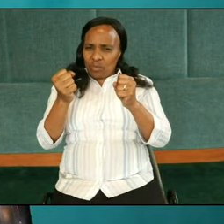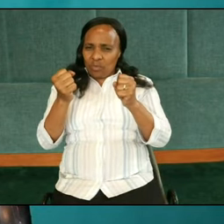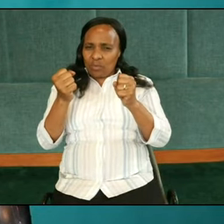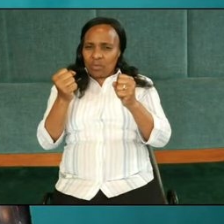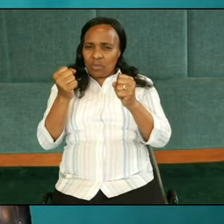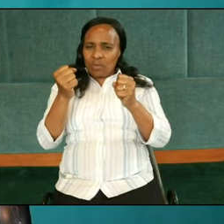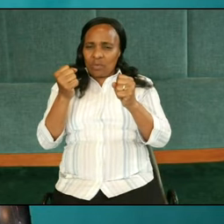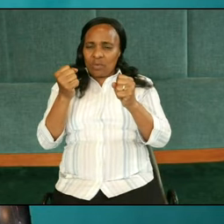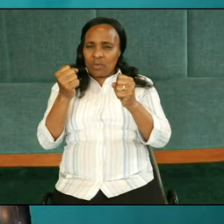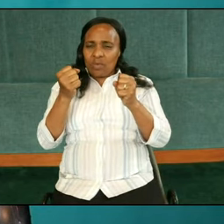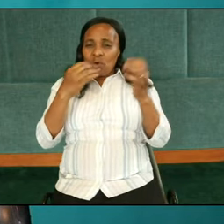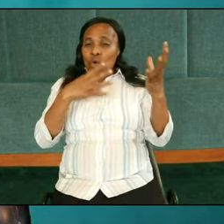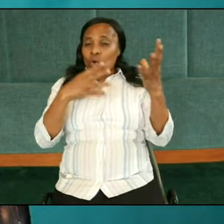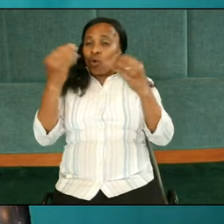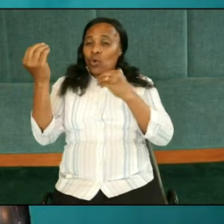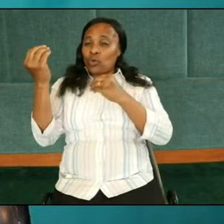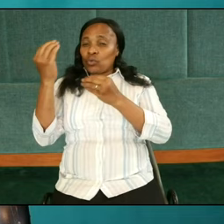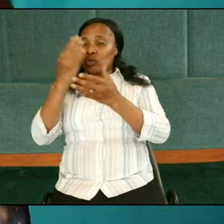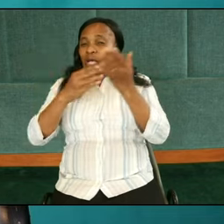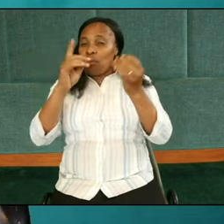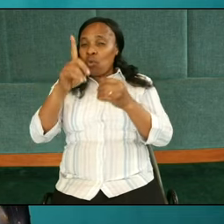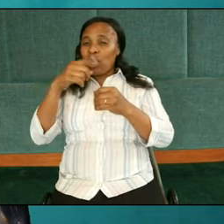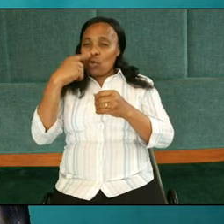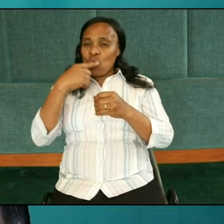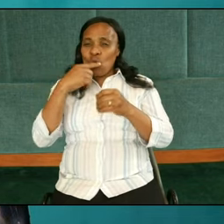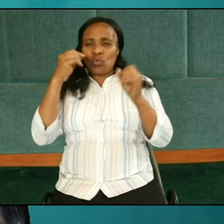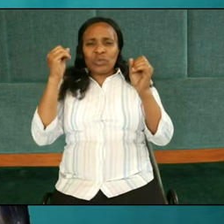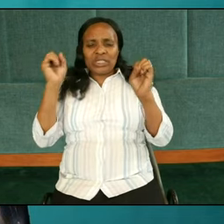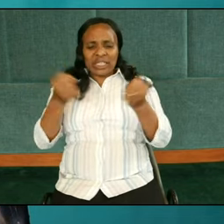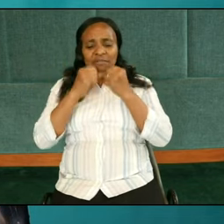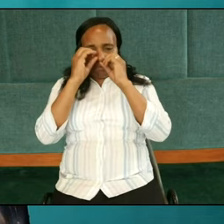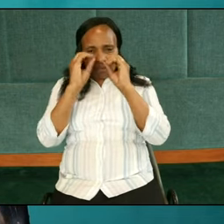God cannot go to someone who's not been saved